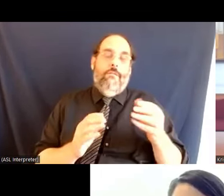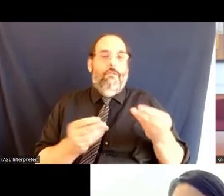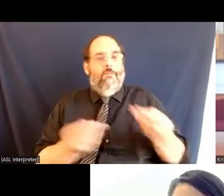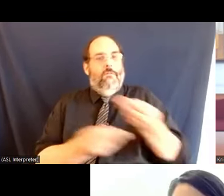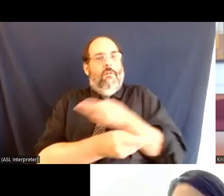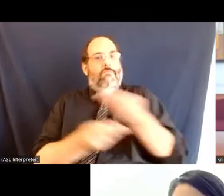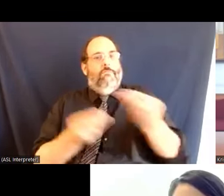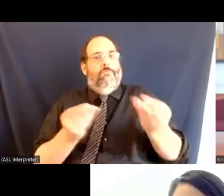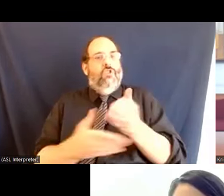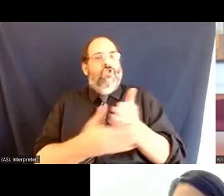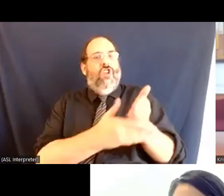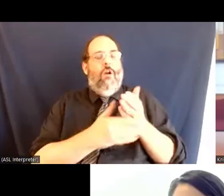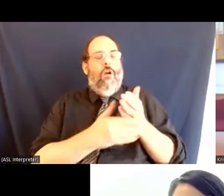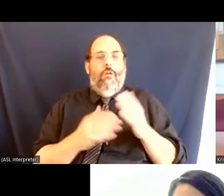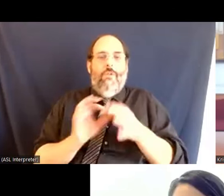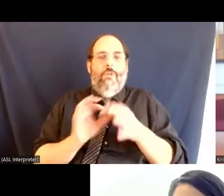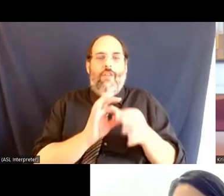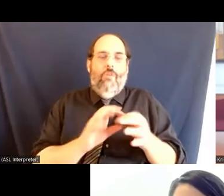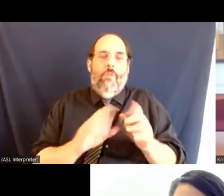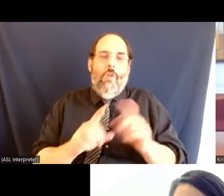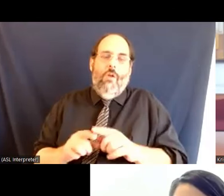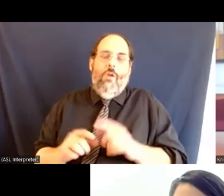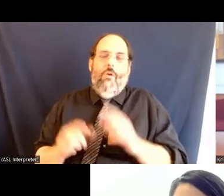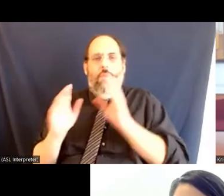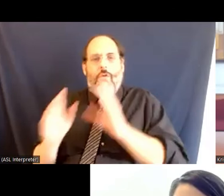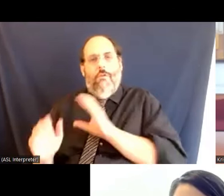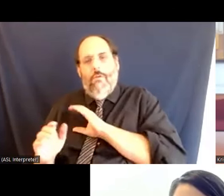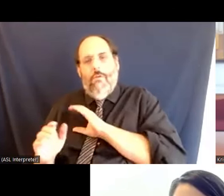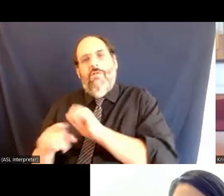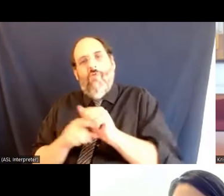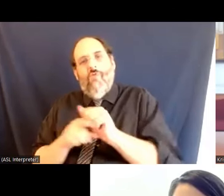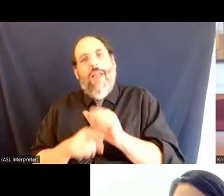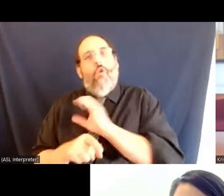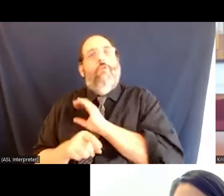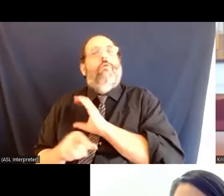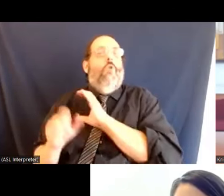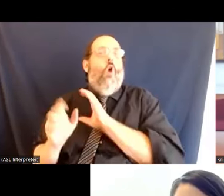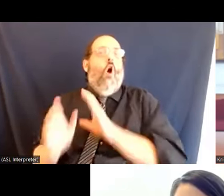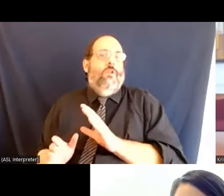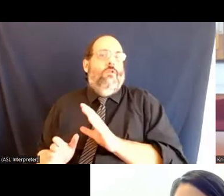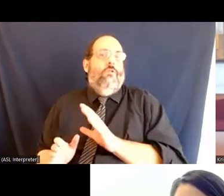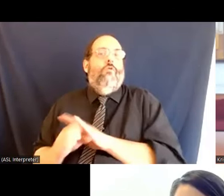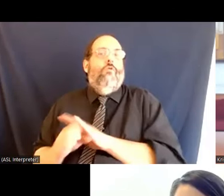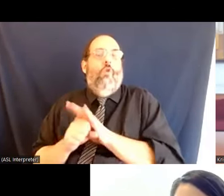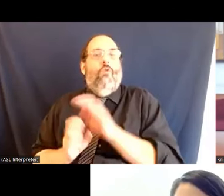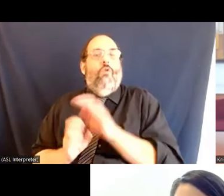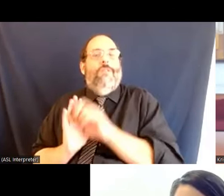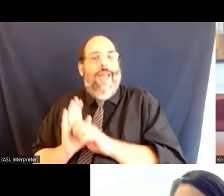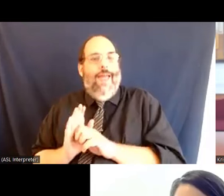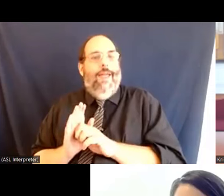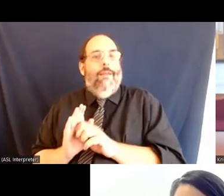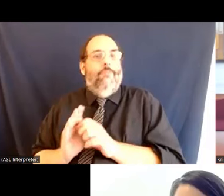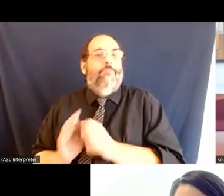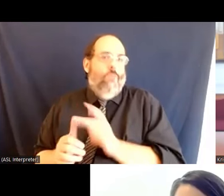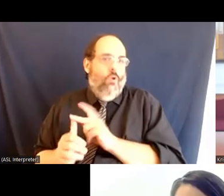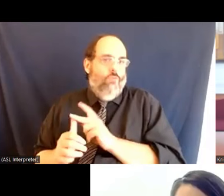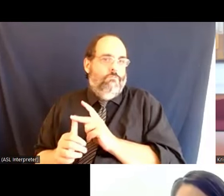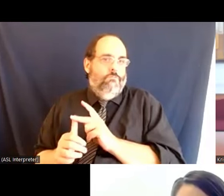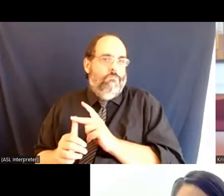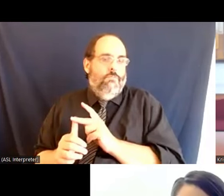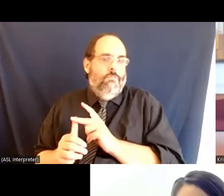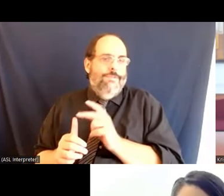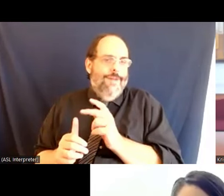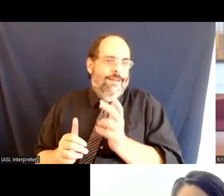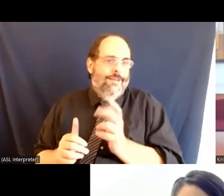number of years on law enforcement, on training law enforcement officers, local and state primarily, and